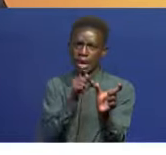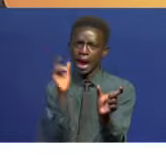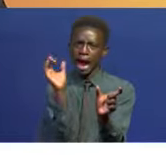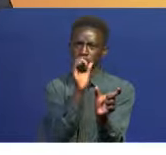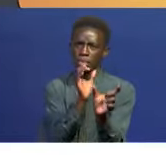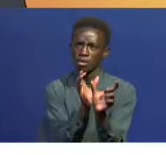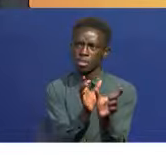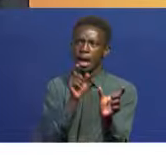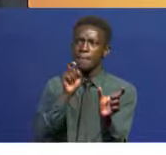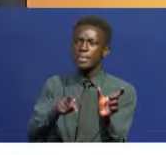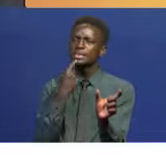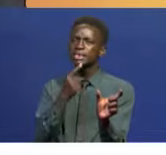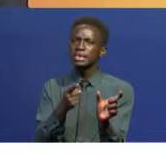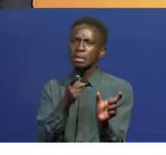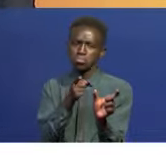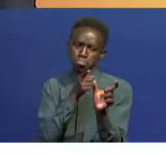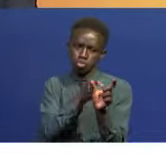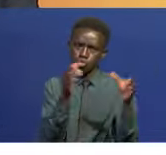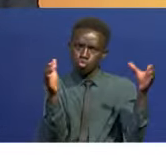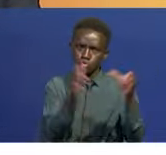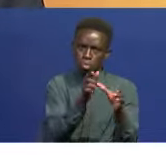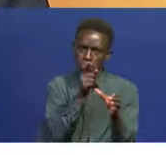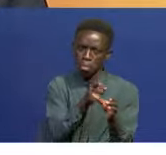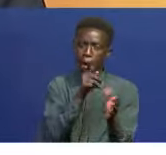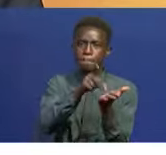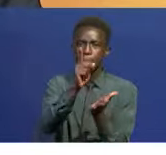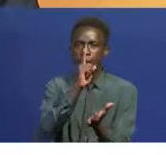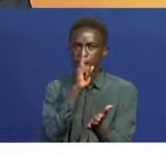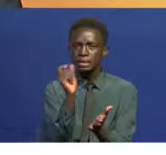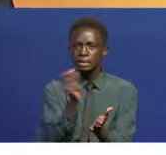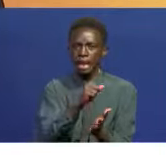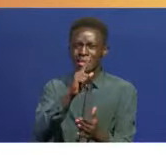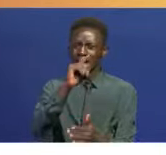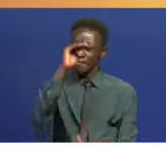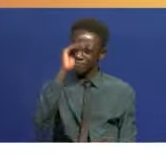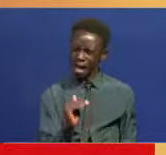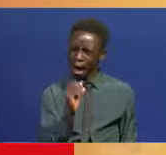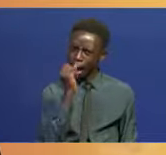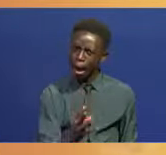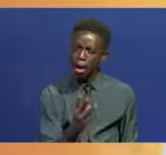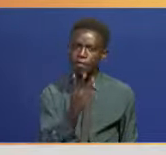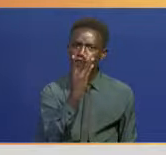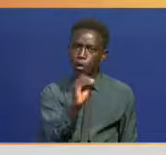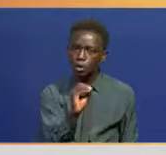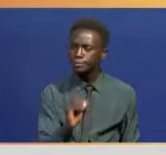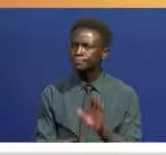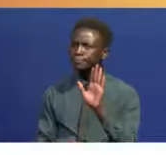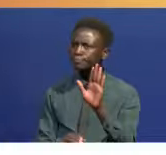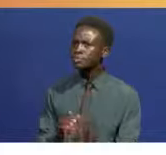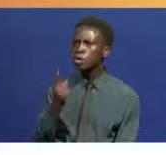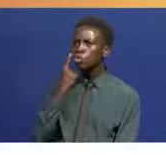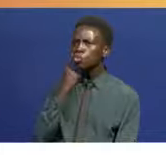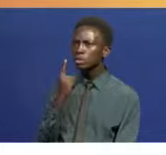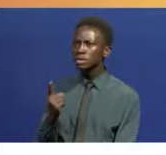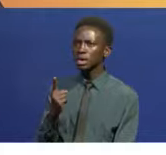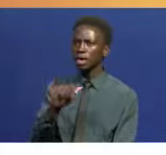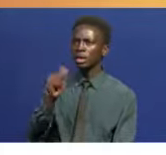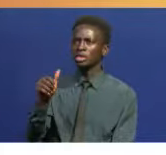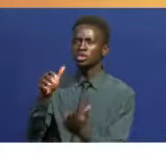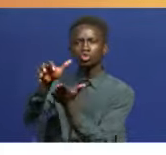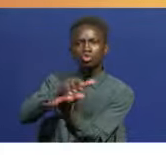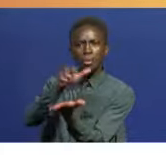even put a minimum of 40. There is no problem. Those are financial institutions. But look at a supermarket in Githurai. We should